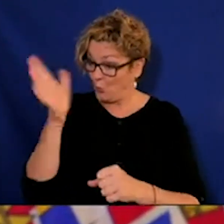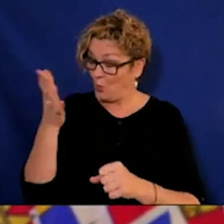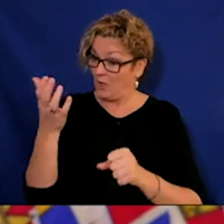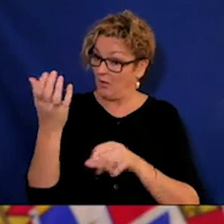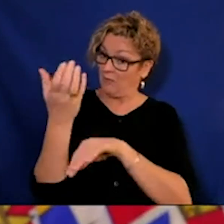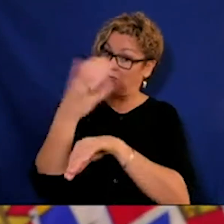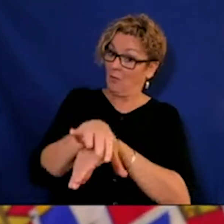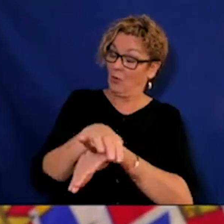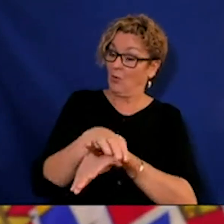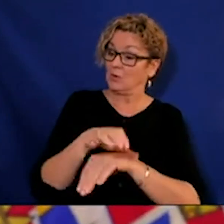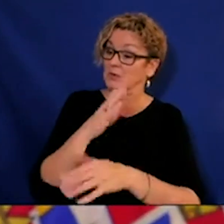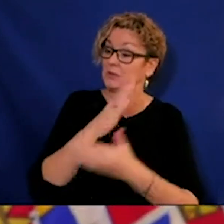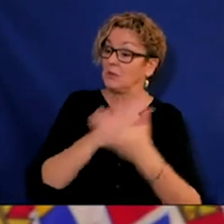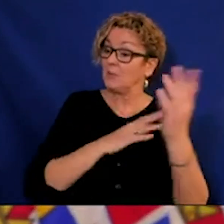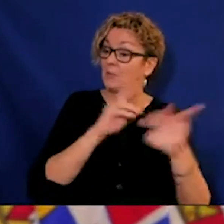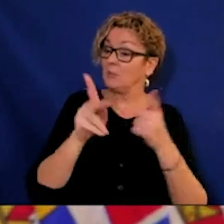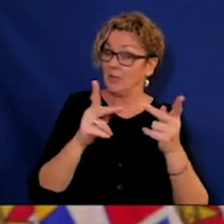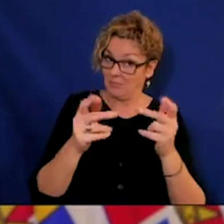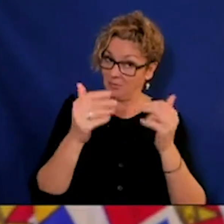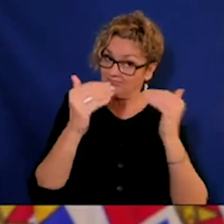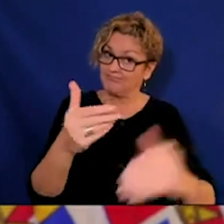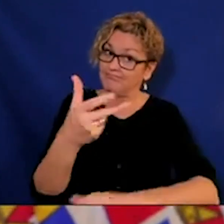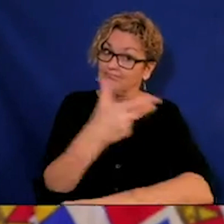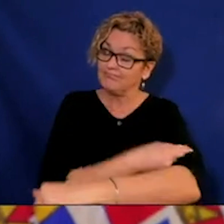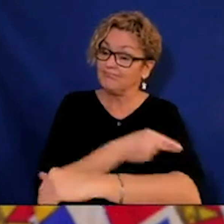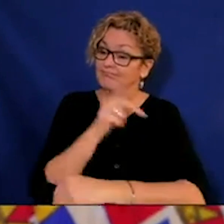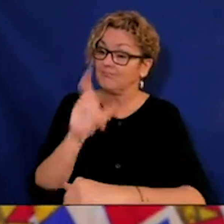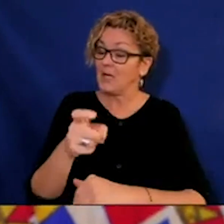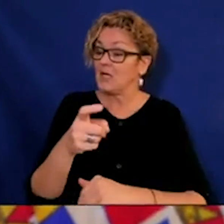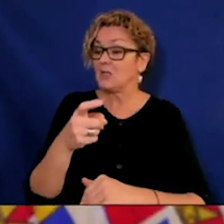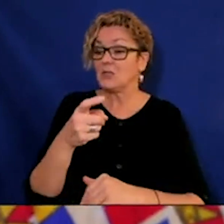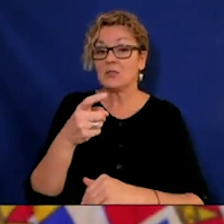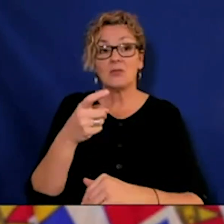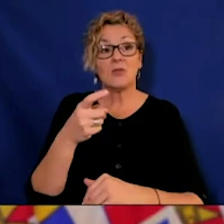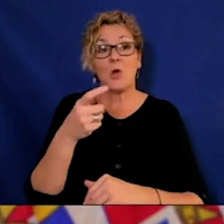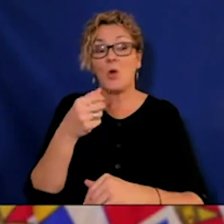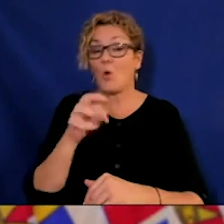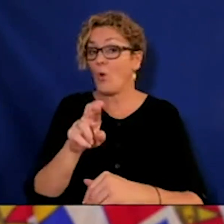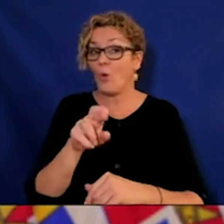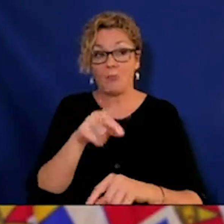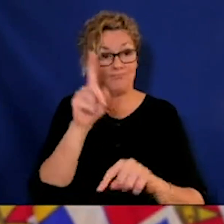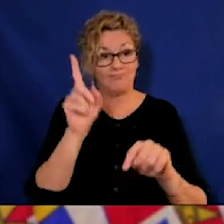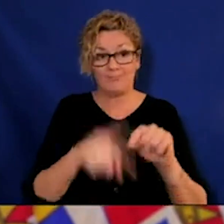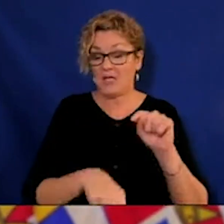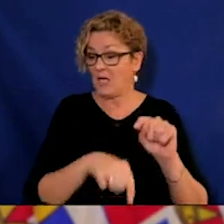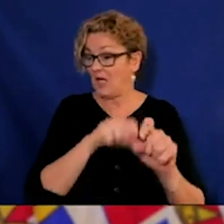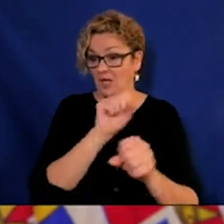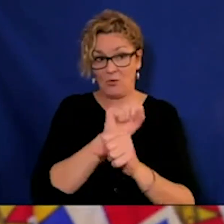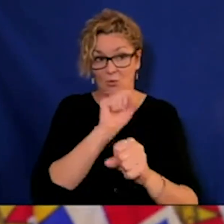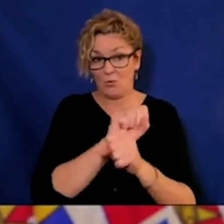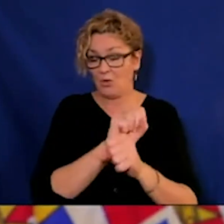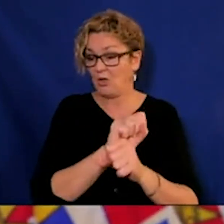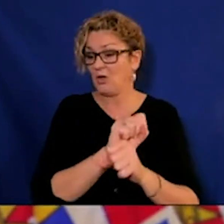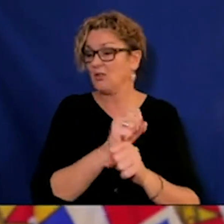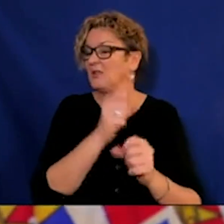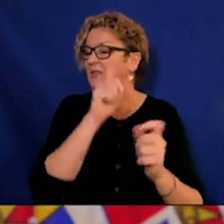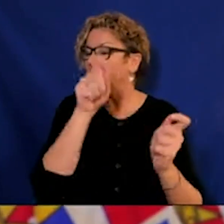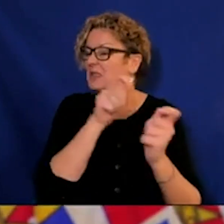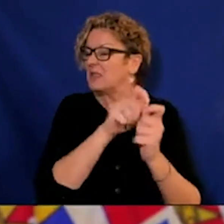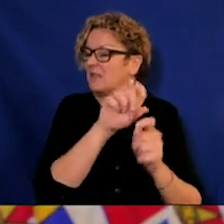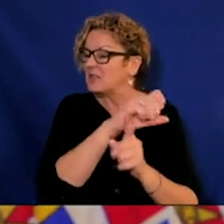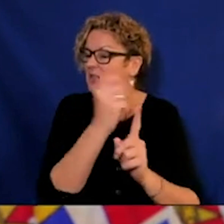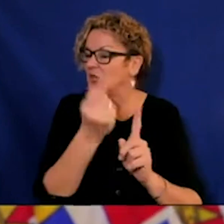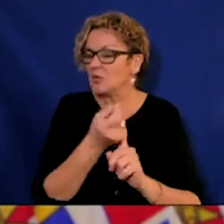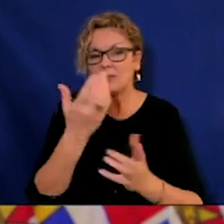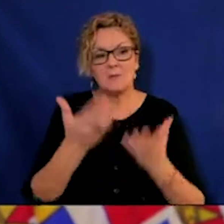compelled, whether legally or otherwise, to get vaccinated as a condition of employment, or what's your vision for